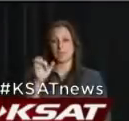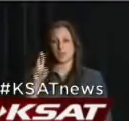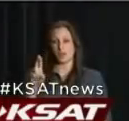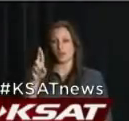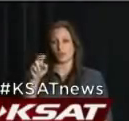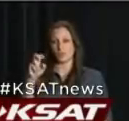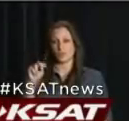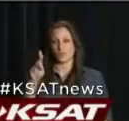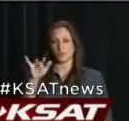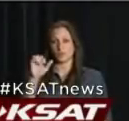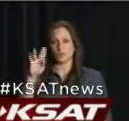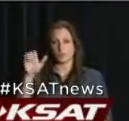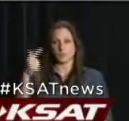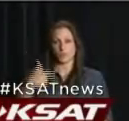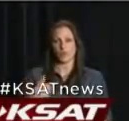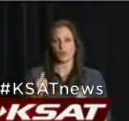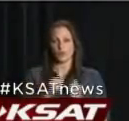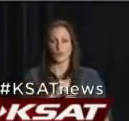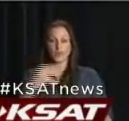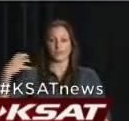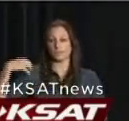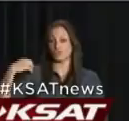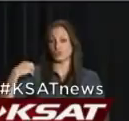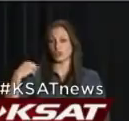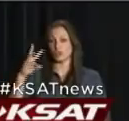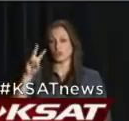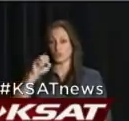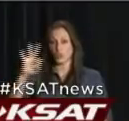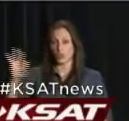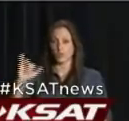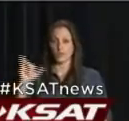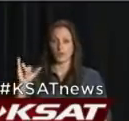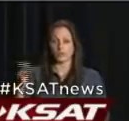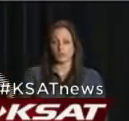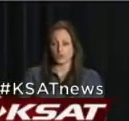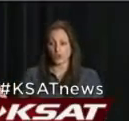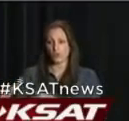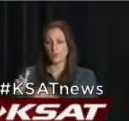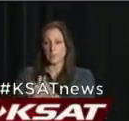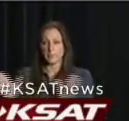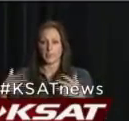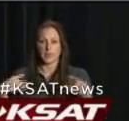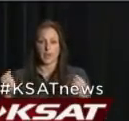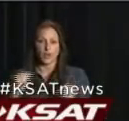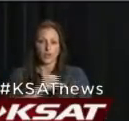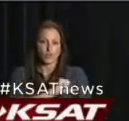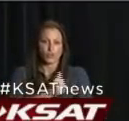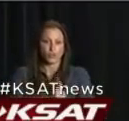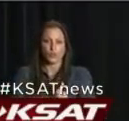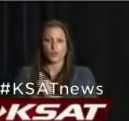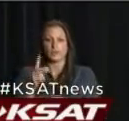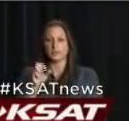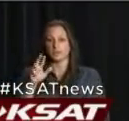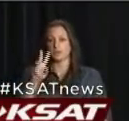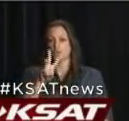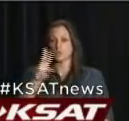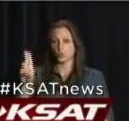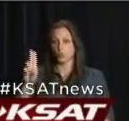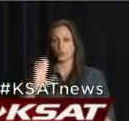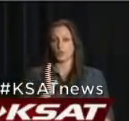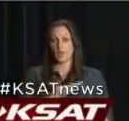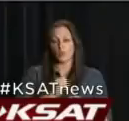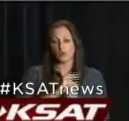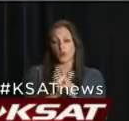County Judge Nelson Wolf. We're joined tonight by our local public health authority, Dr. Jinda Wu, and this is our COVID-19 update for the San Antonio